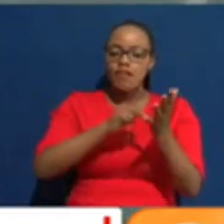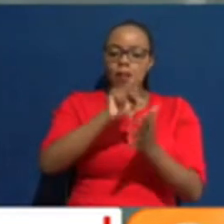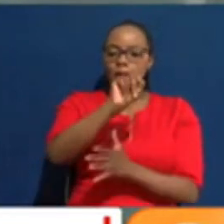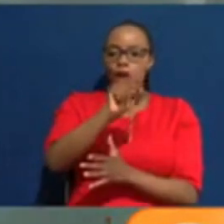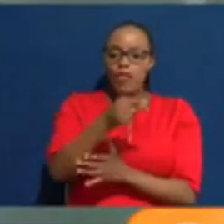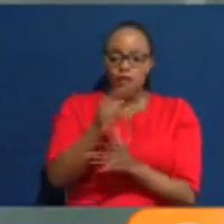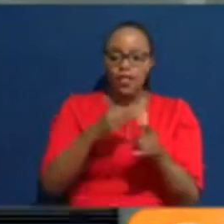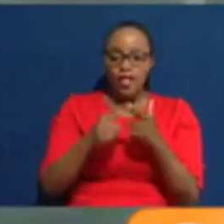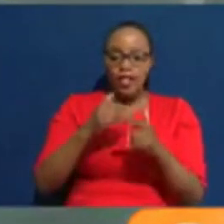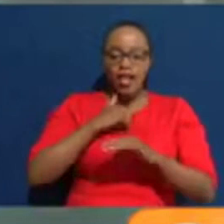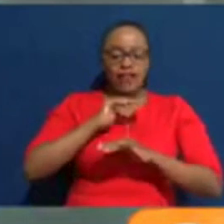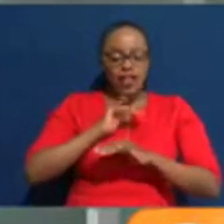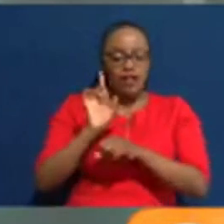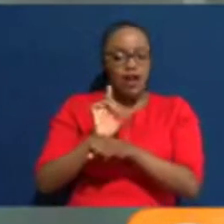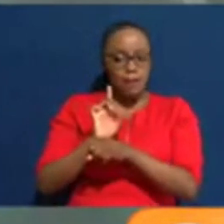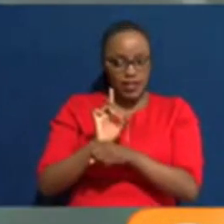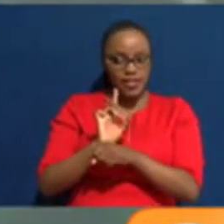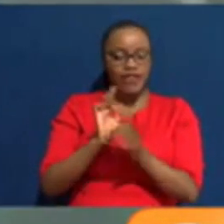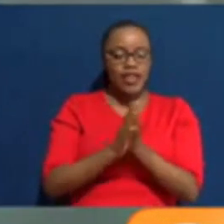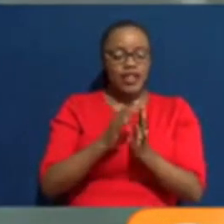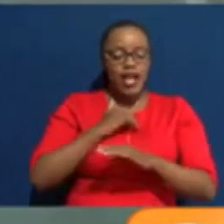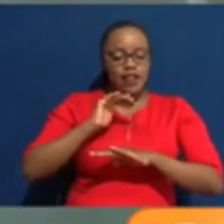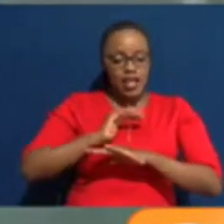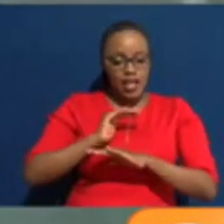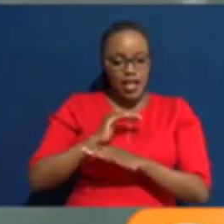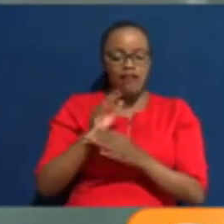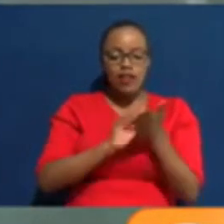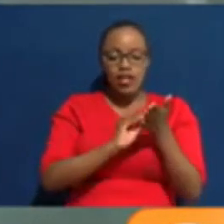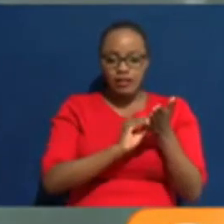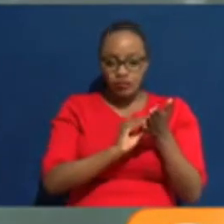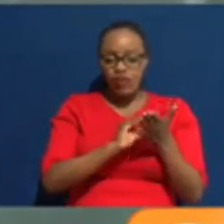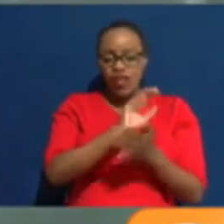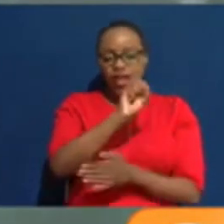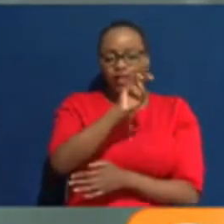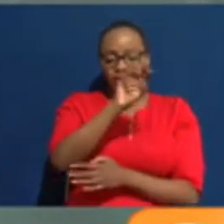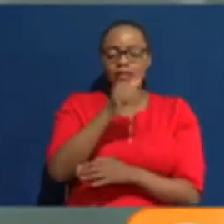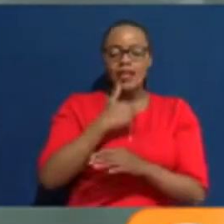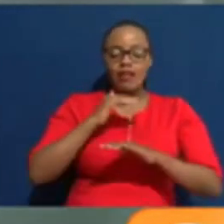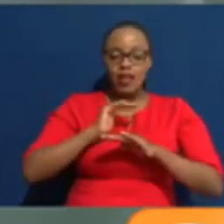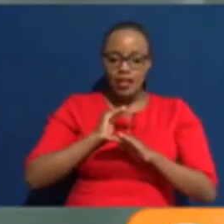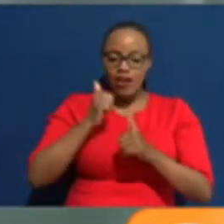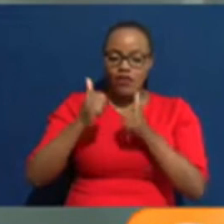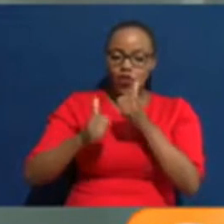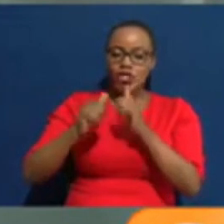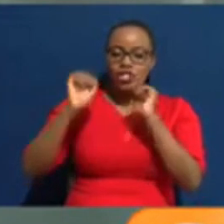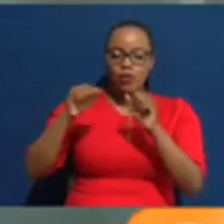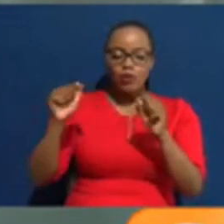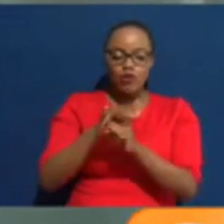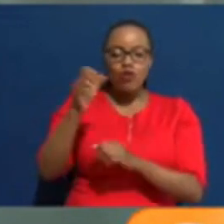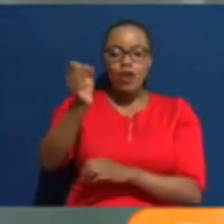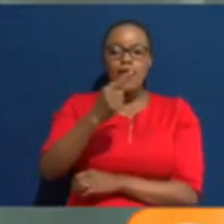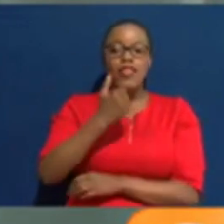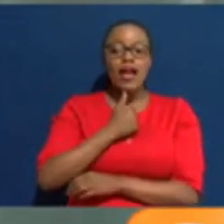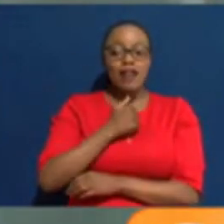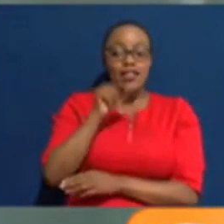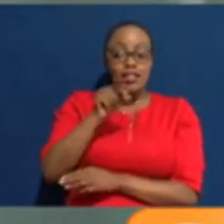1,000 shillings, they have enough minutes, they have enough MBs, and they have enough SMSs that takes them for a full month. So